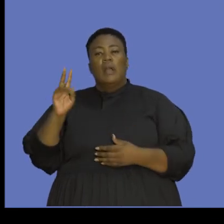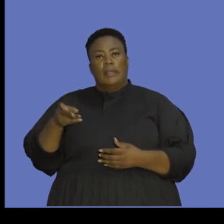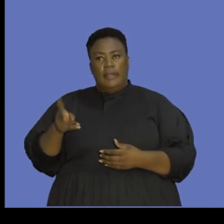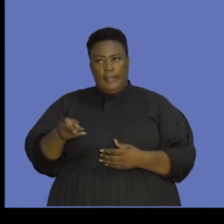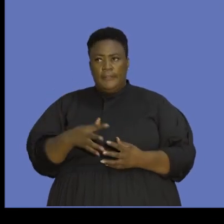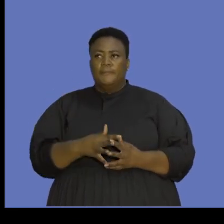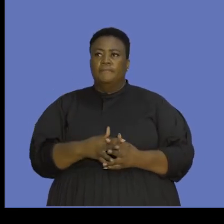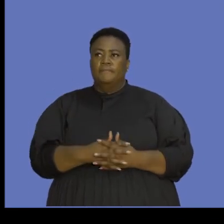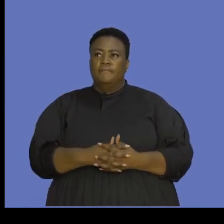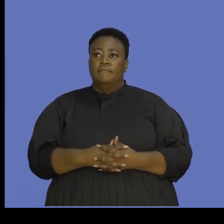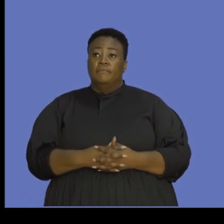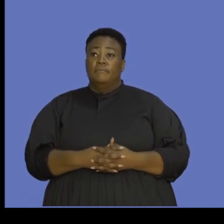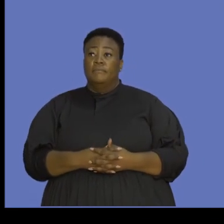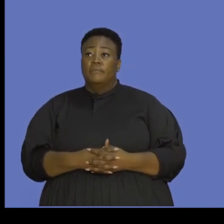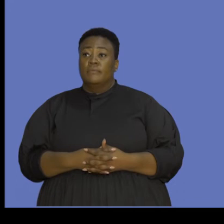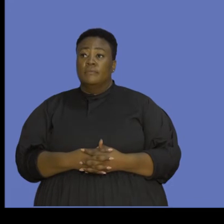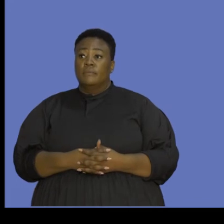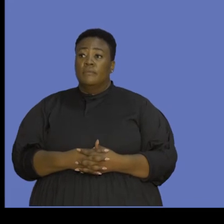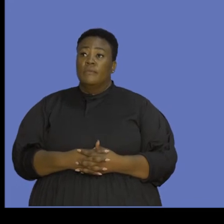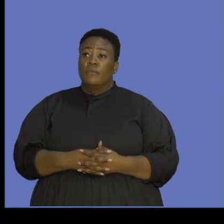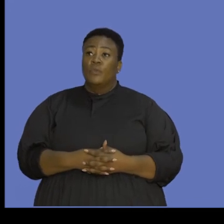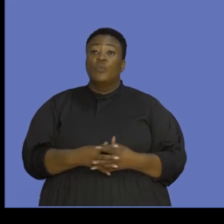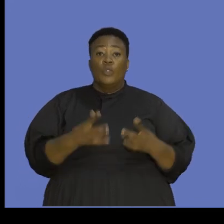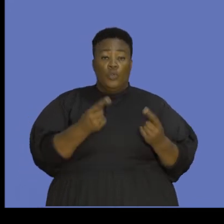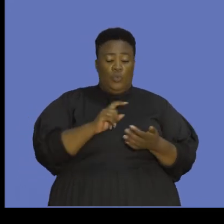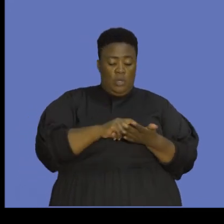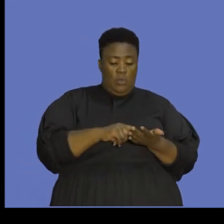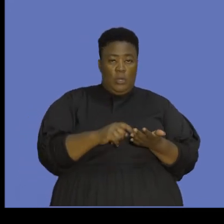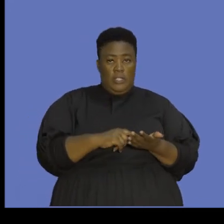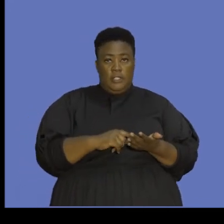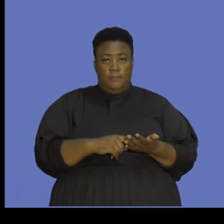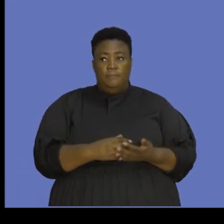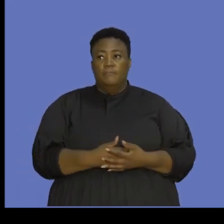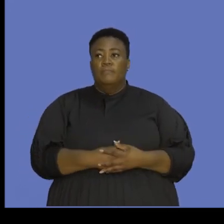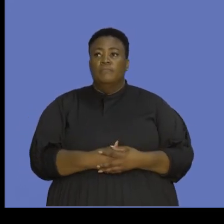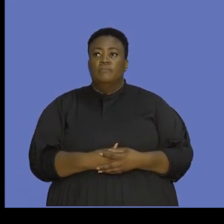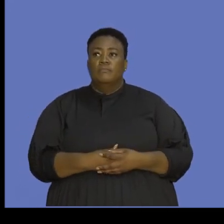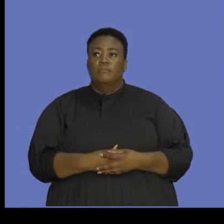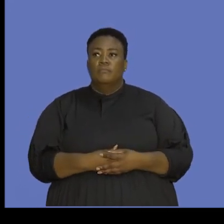times 12. Again, let's do it on the calculator just to be sure.